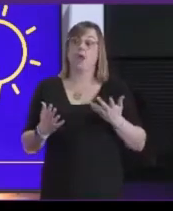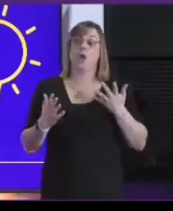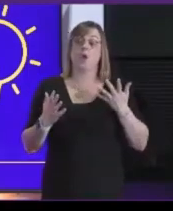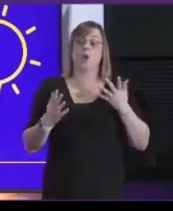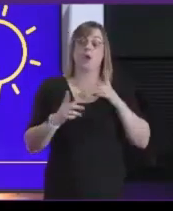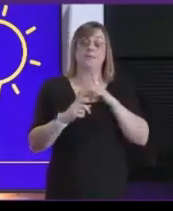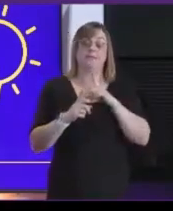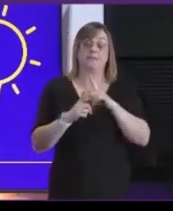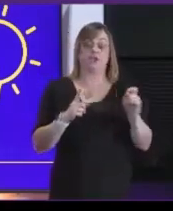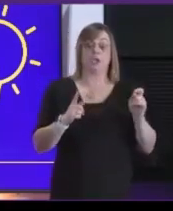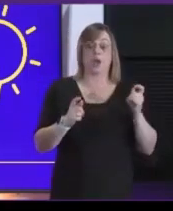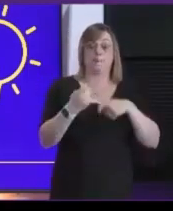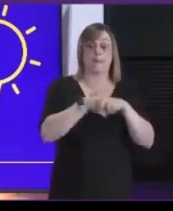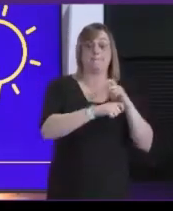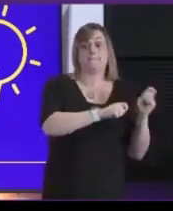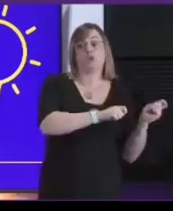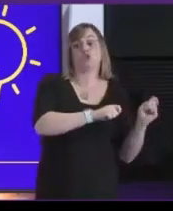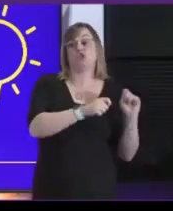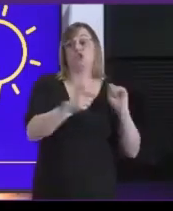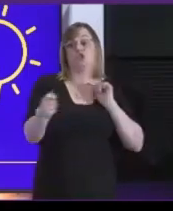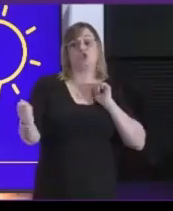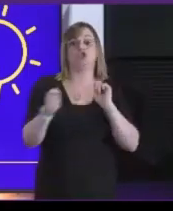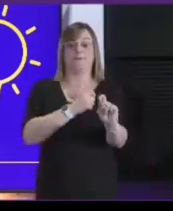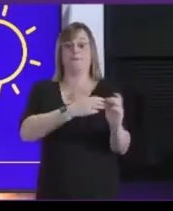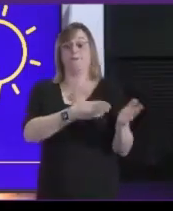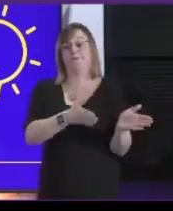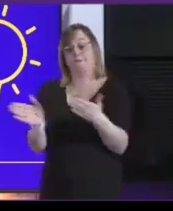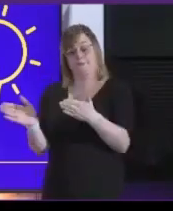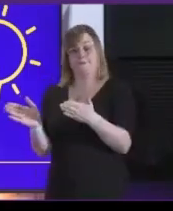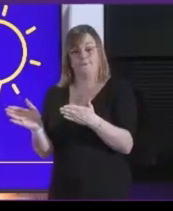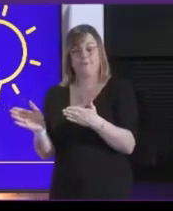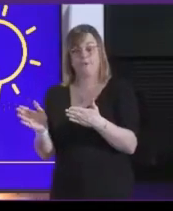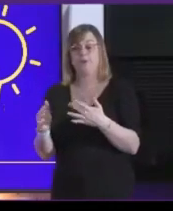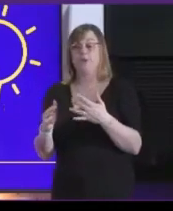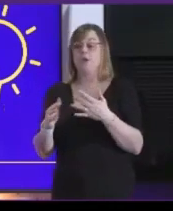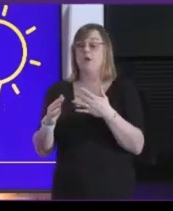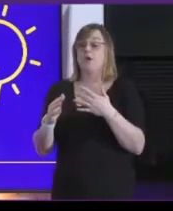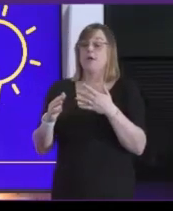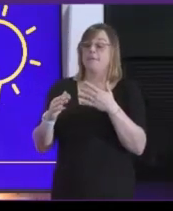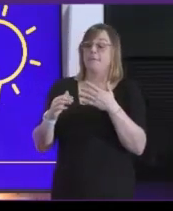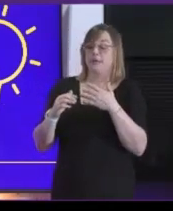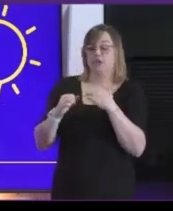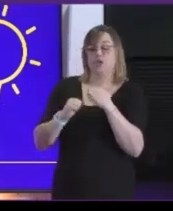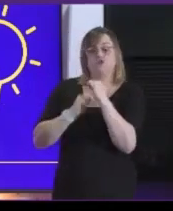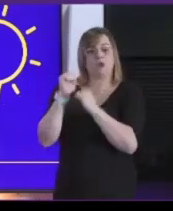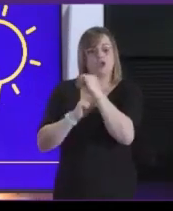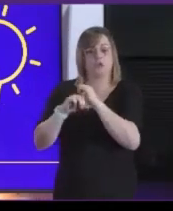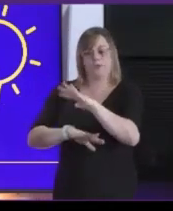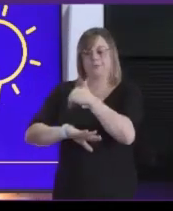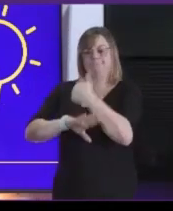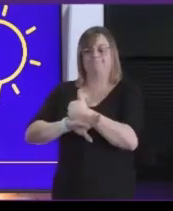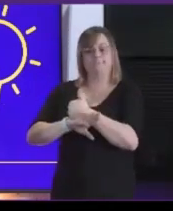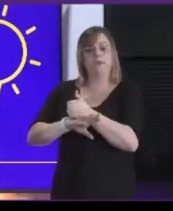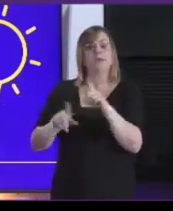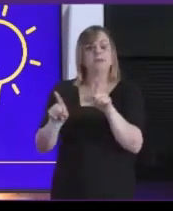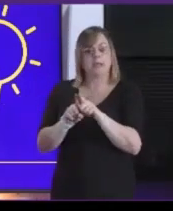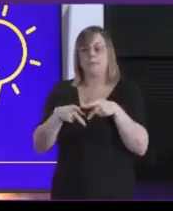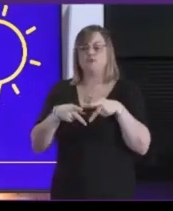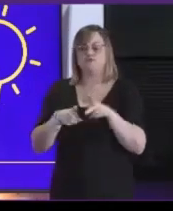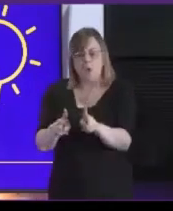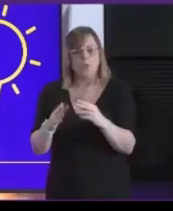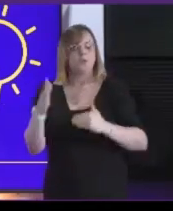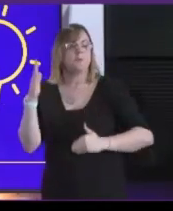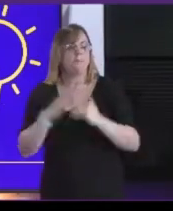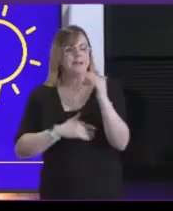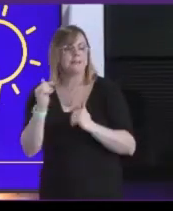in digitization as a whole. It's infrastructure that we are putting in place as the same as roads and buildings